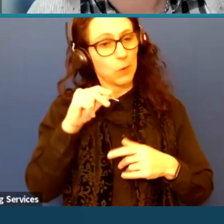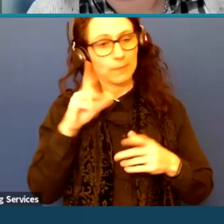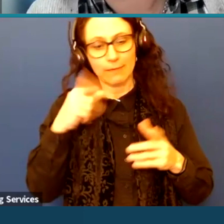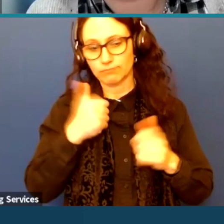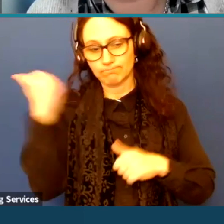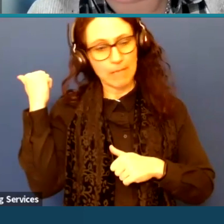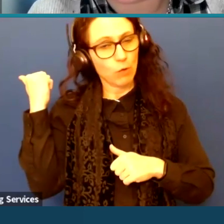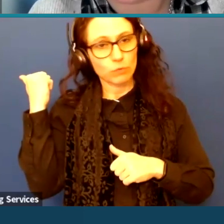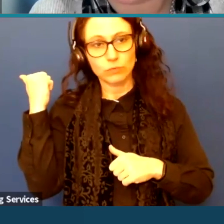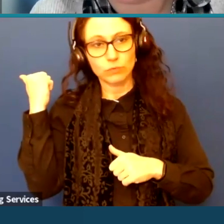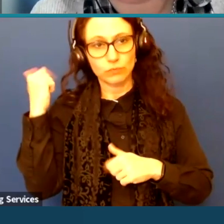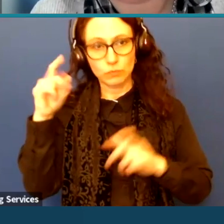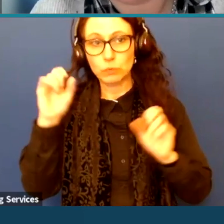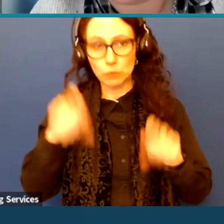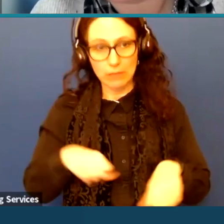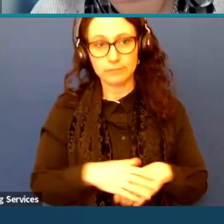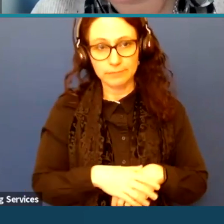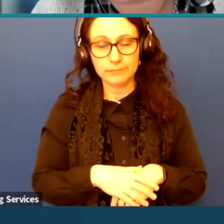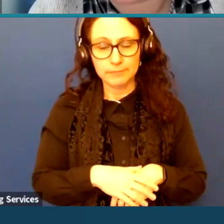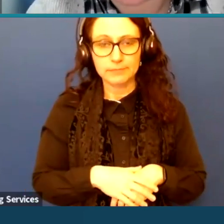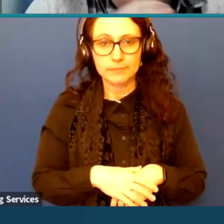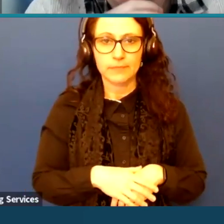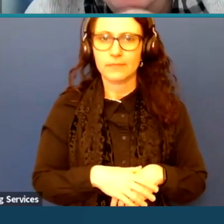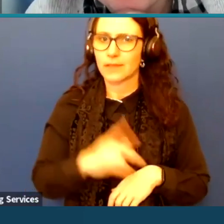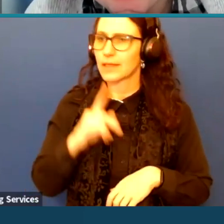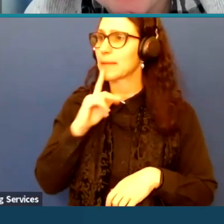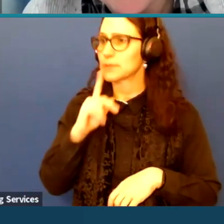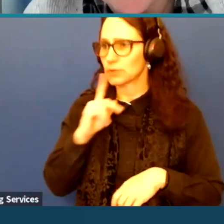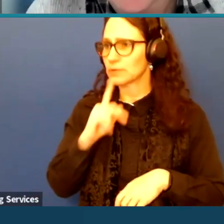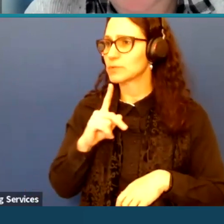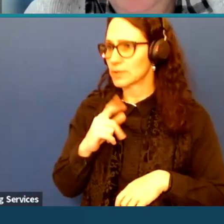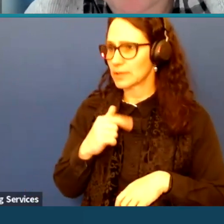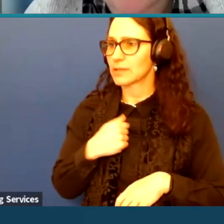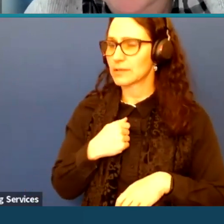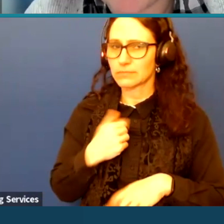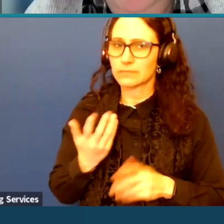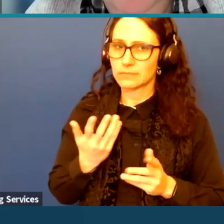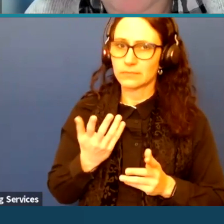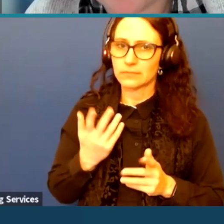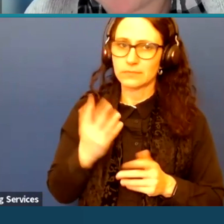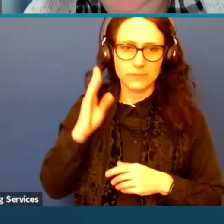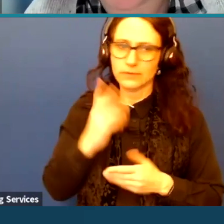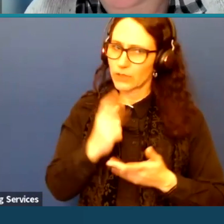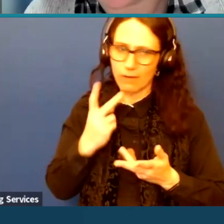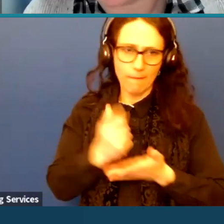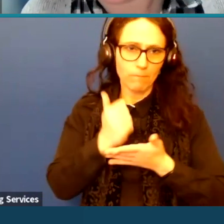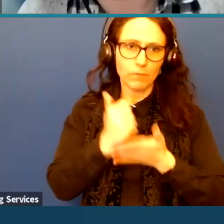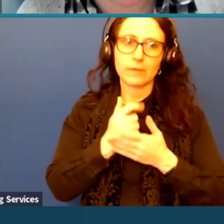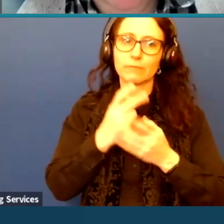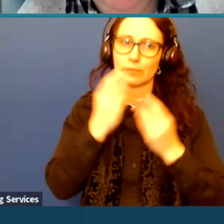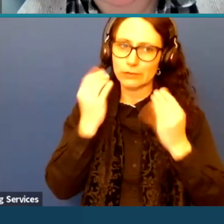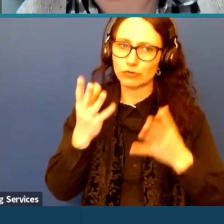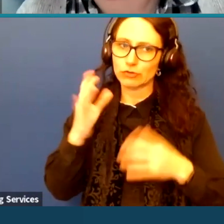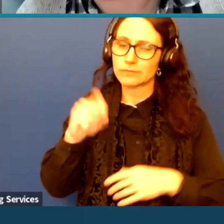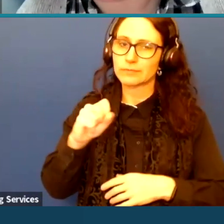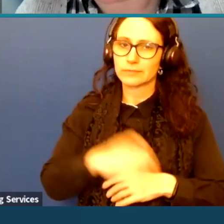Yeah, absolutely. And I'm certain that that's all going to be very helpful information. And I'm also